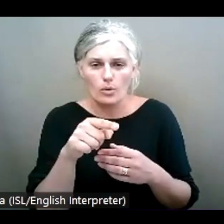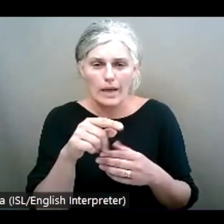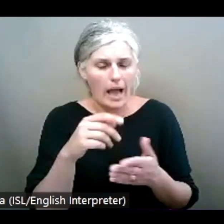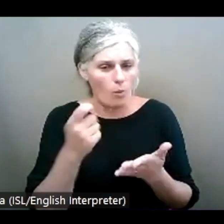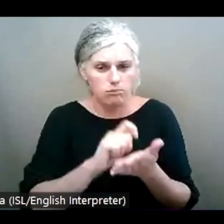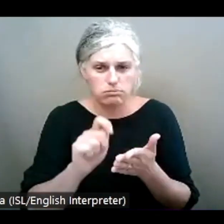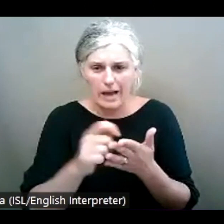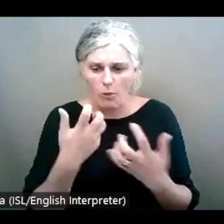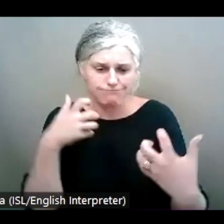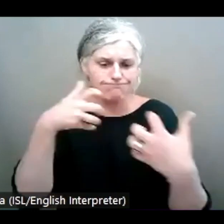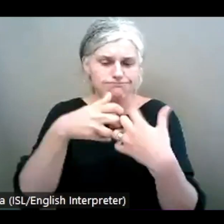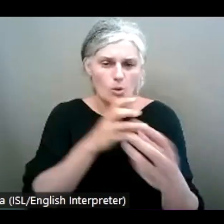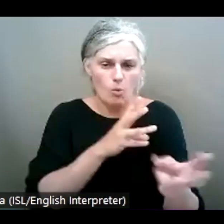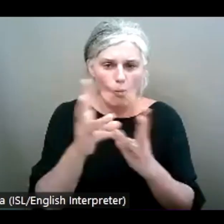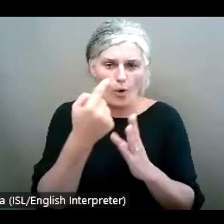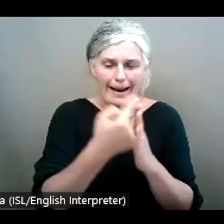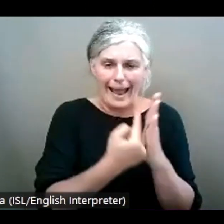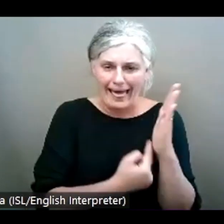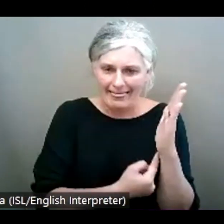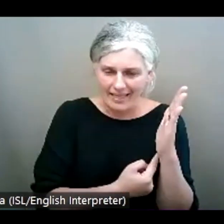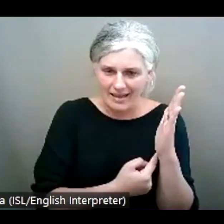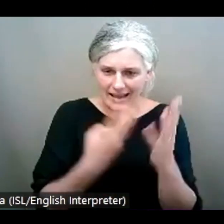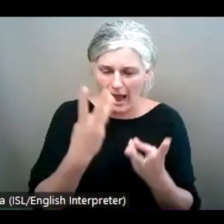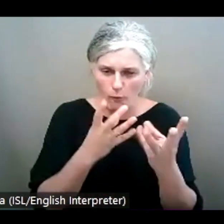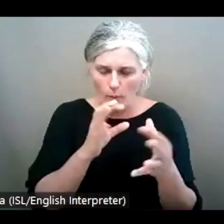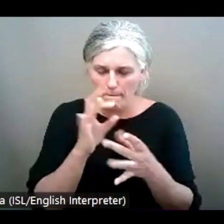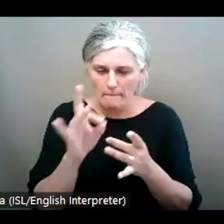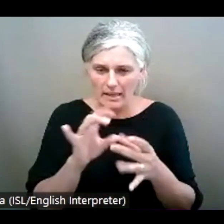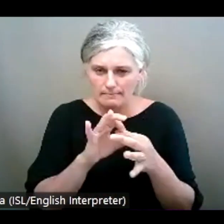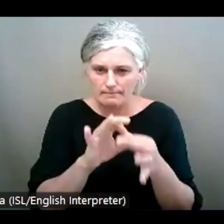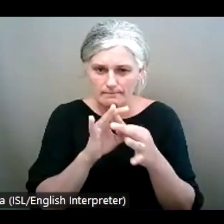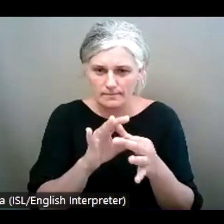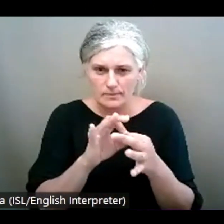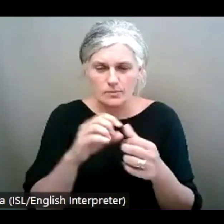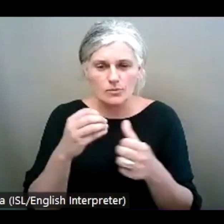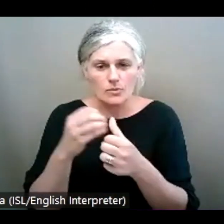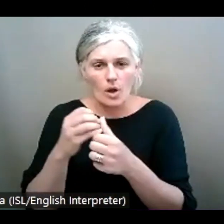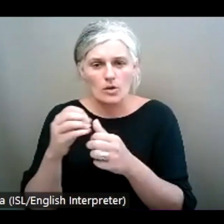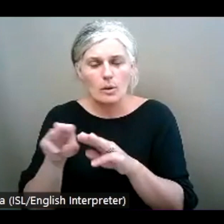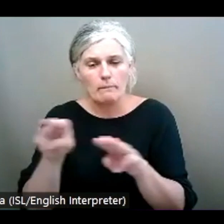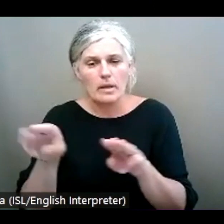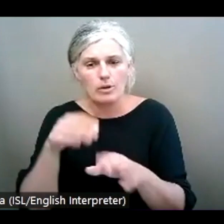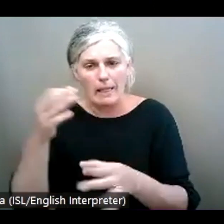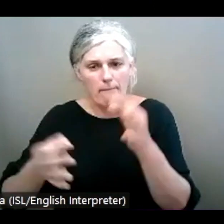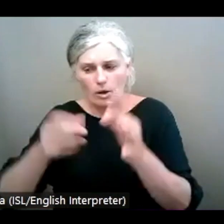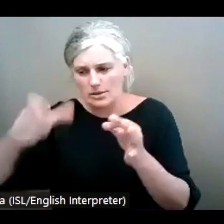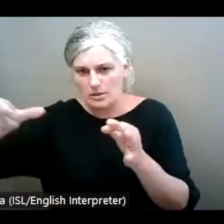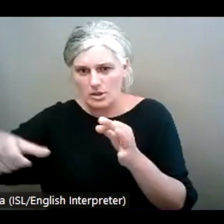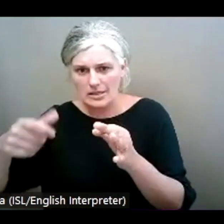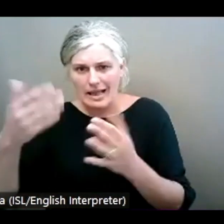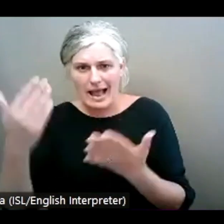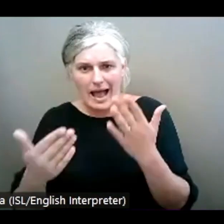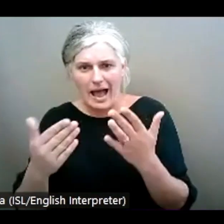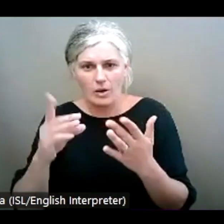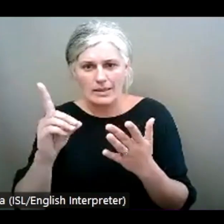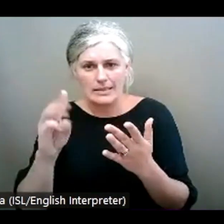apply more effective to local PPNs and local politicians? So just the role of